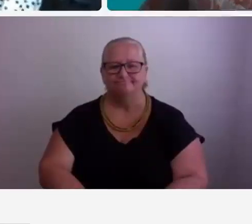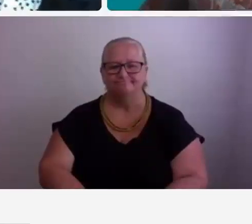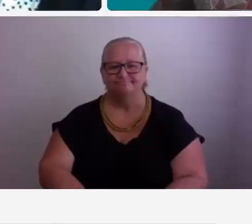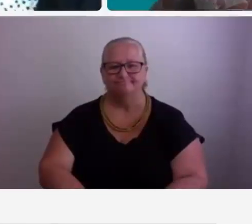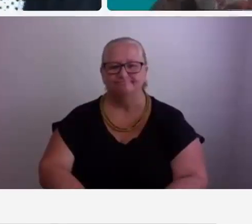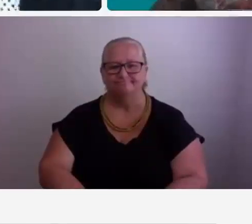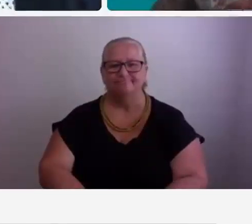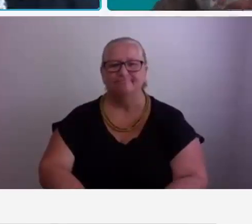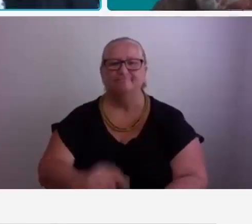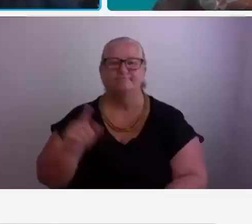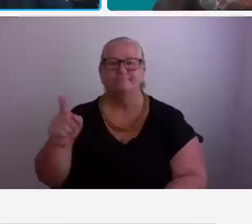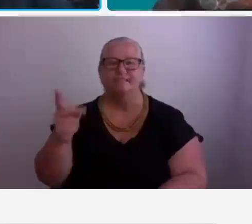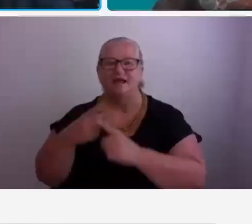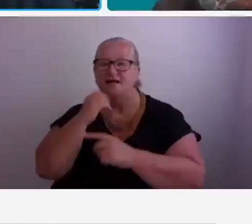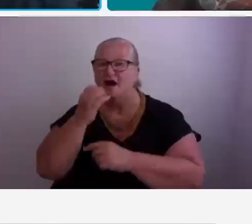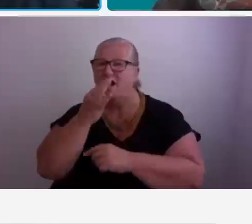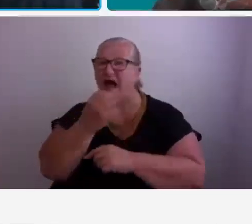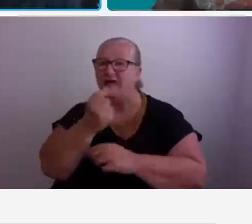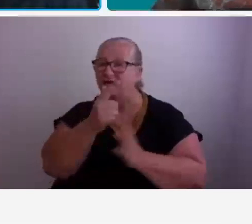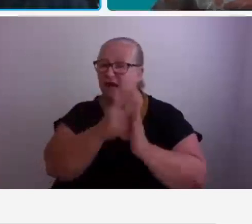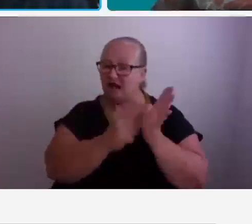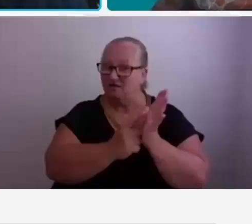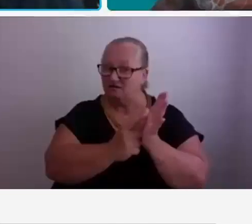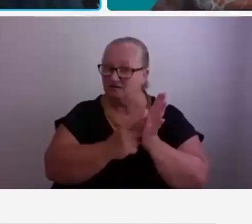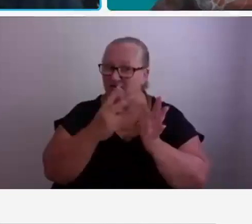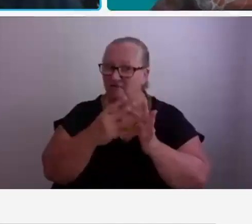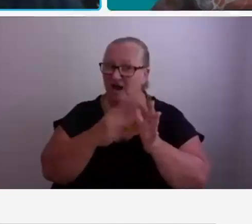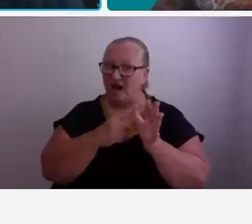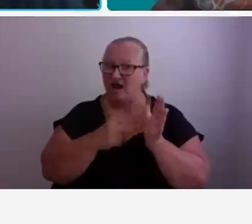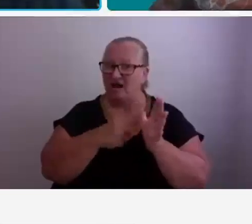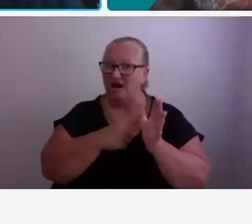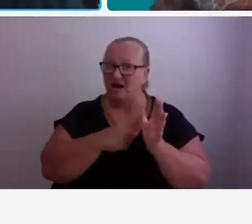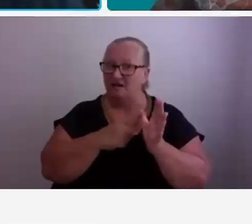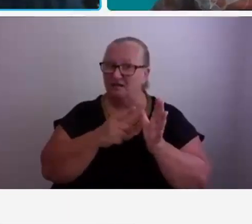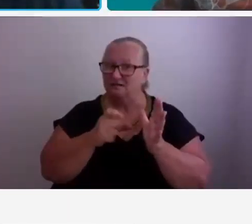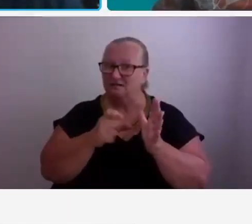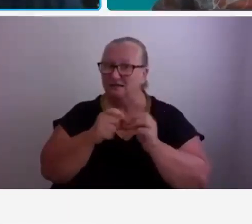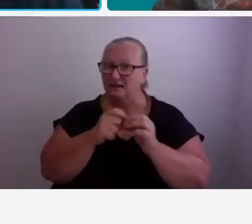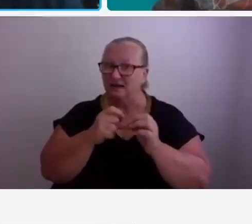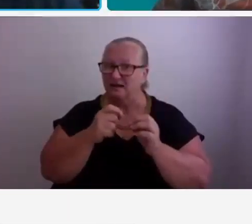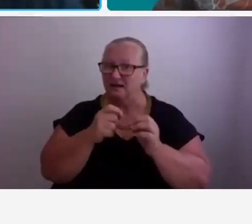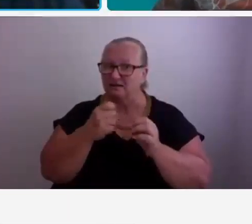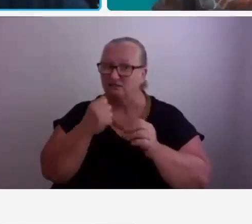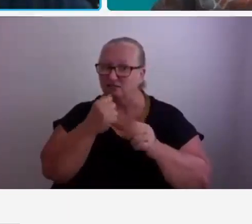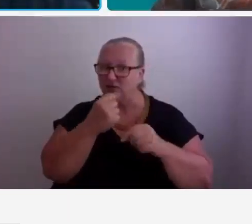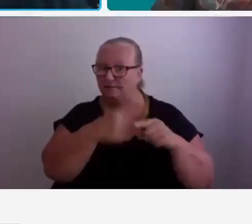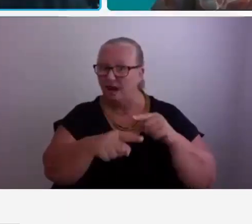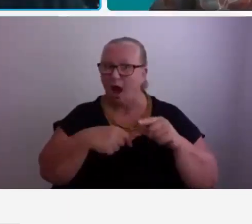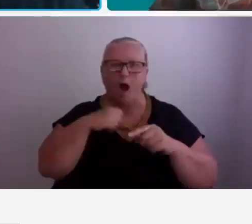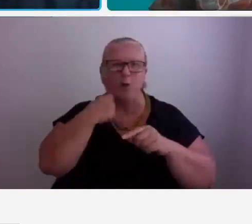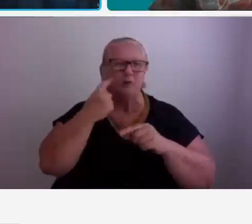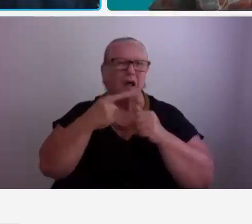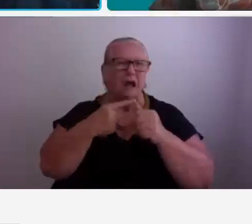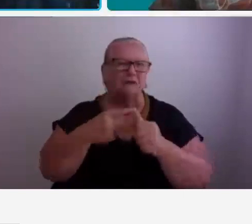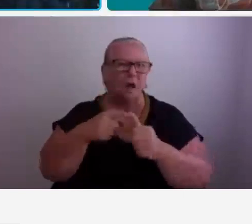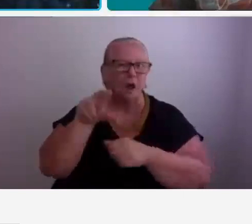Cameron asks, has the legislation for the ANACC been passed? I might have a stab at that one too. No,